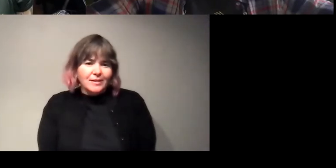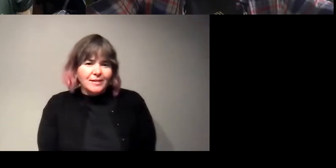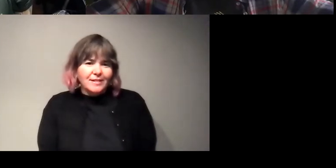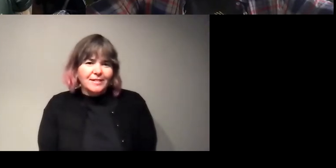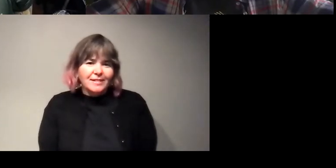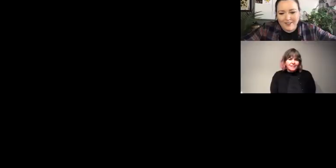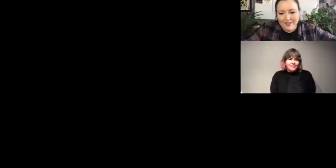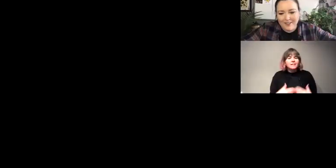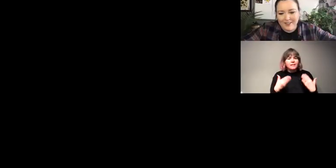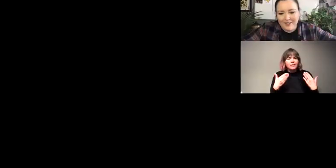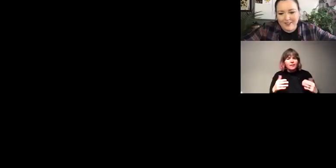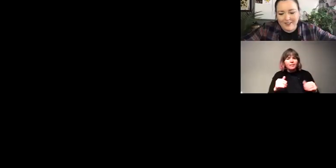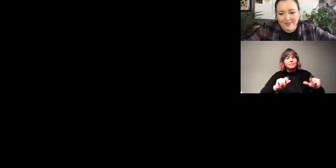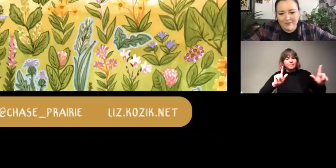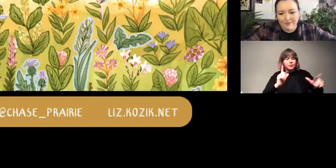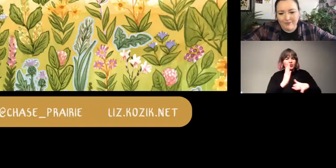There we go.